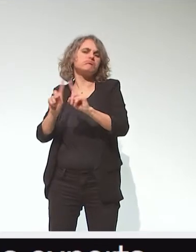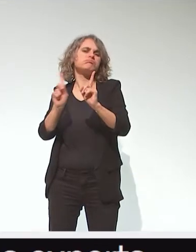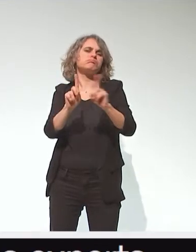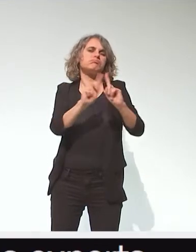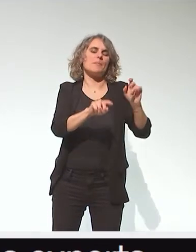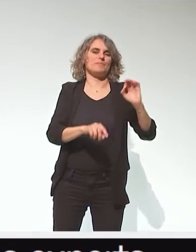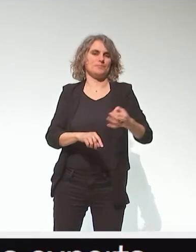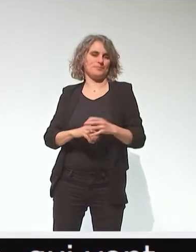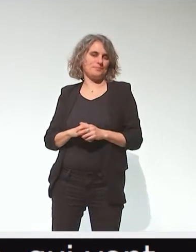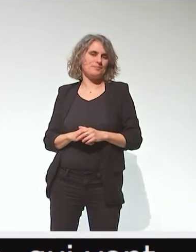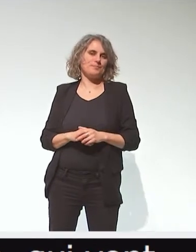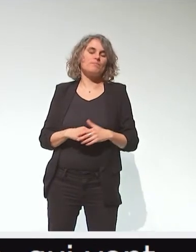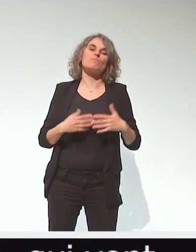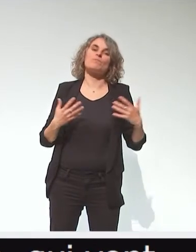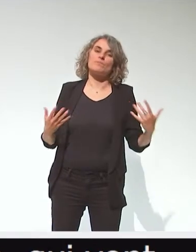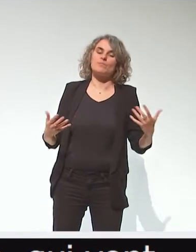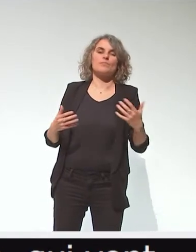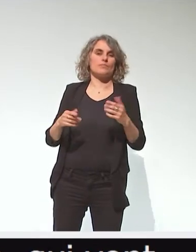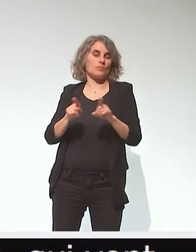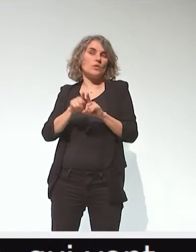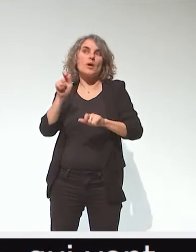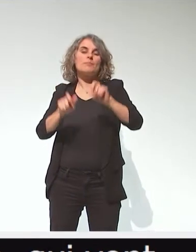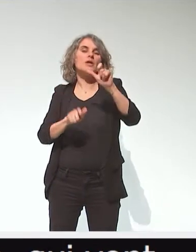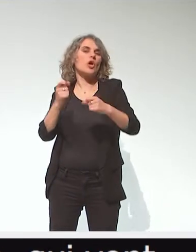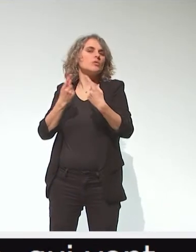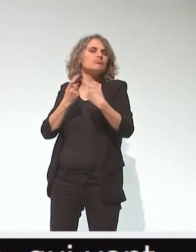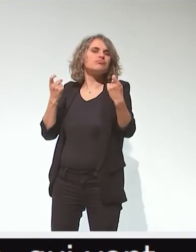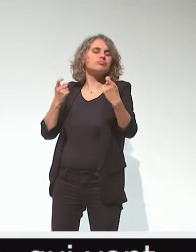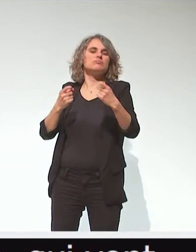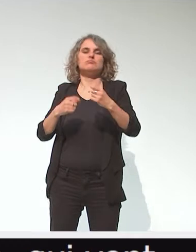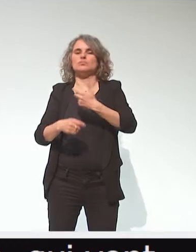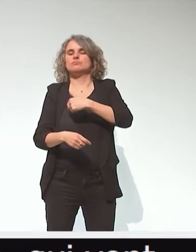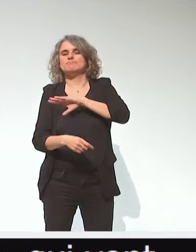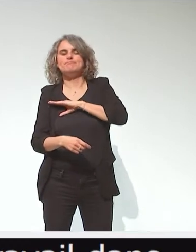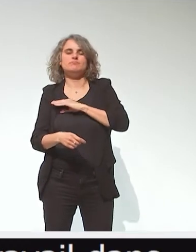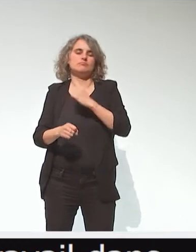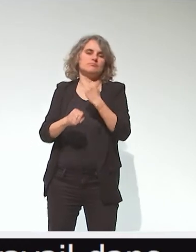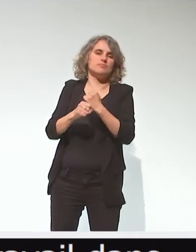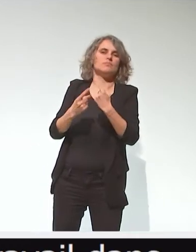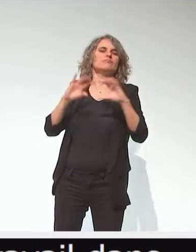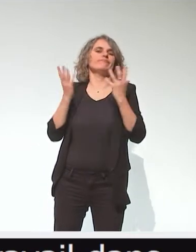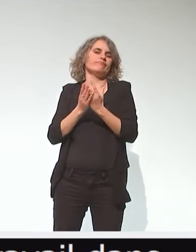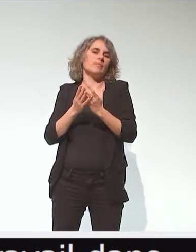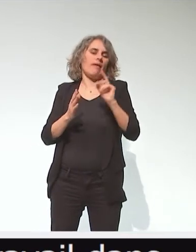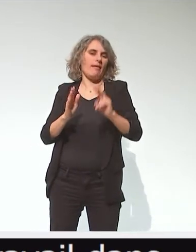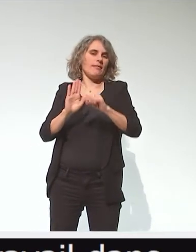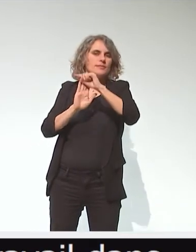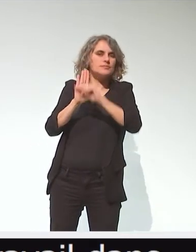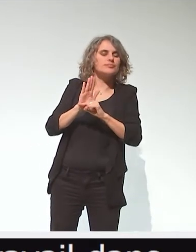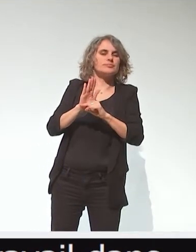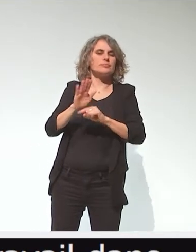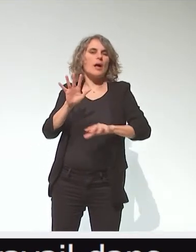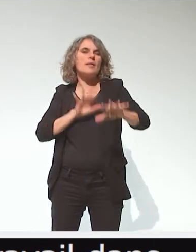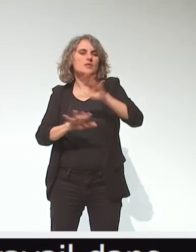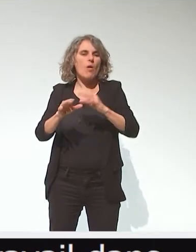will provide a guidance on the best practices when it comes to the reasonable accommodation. And to that end,